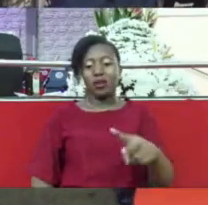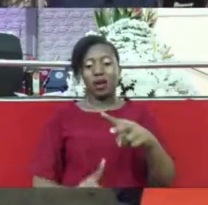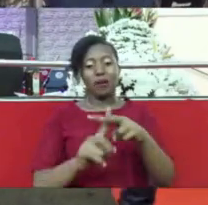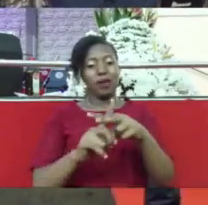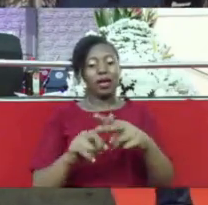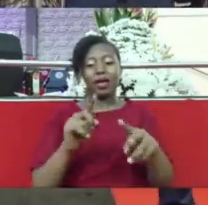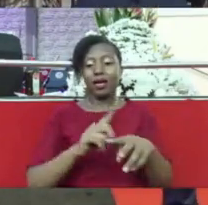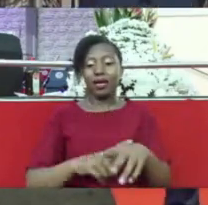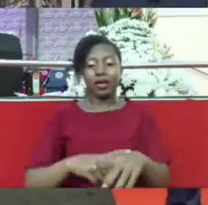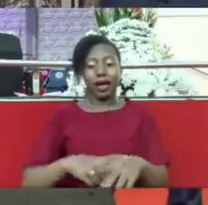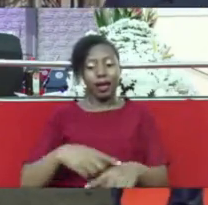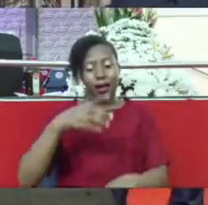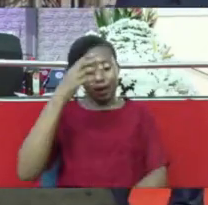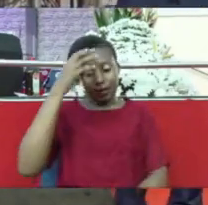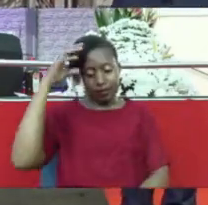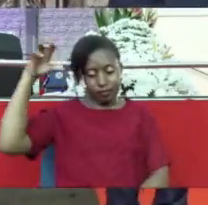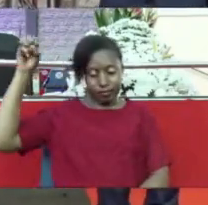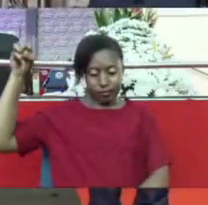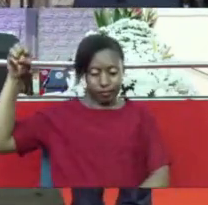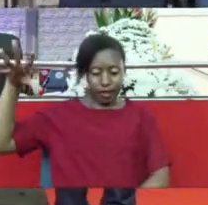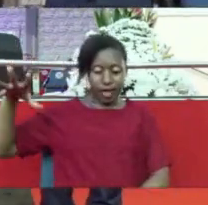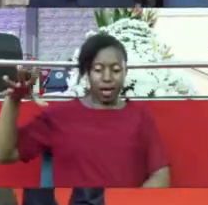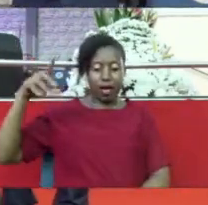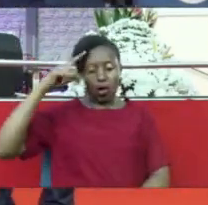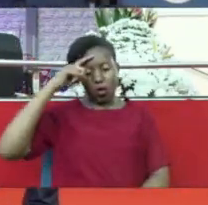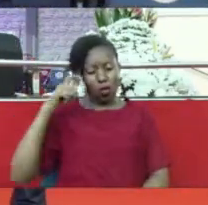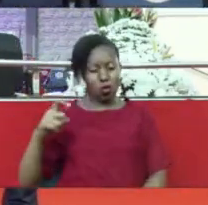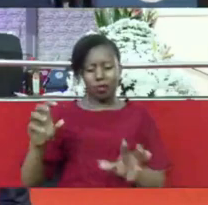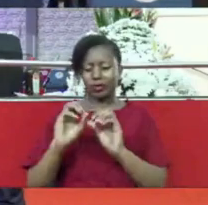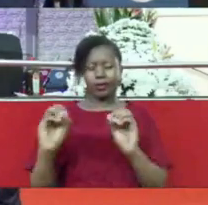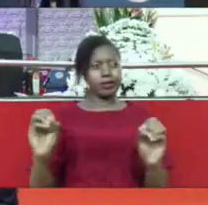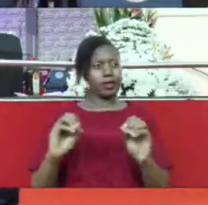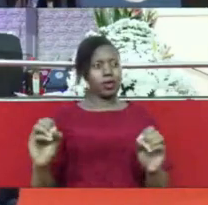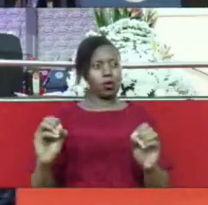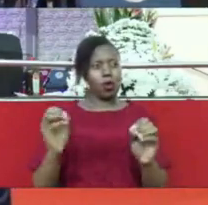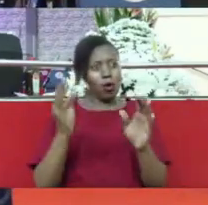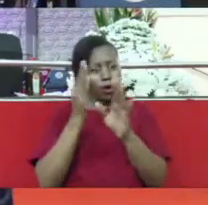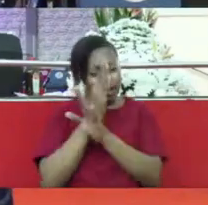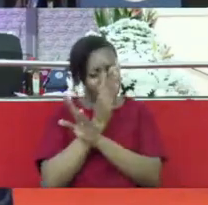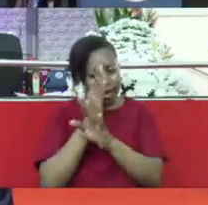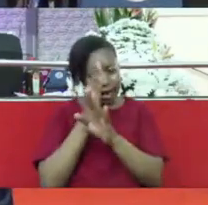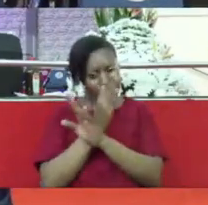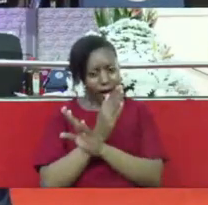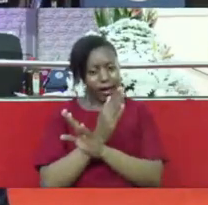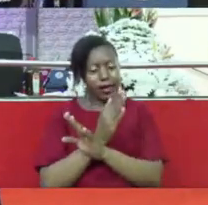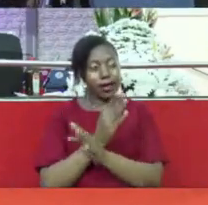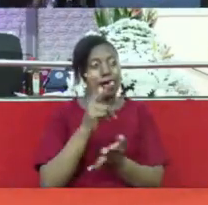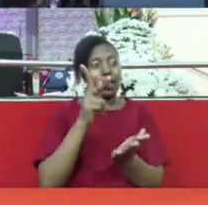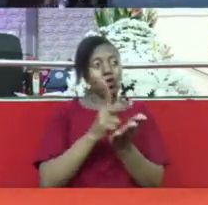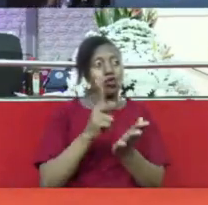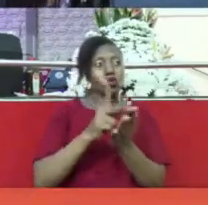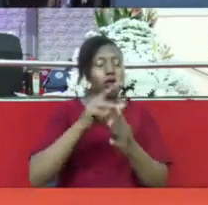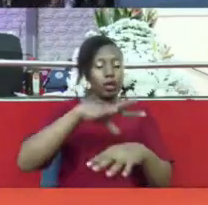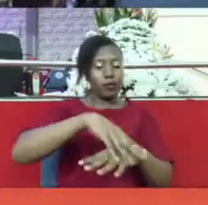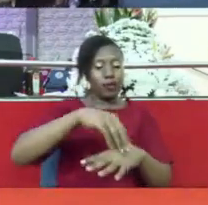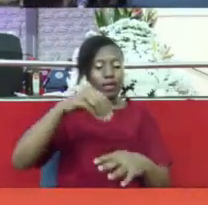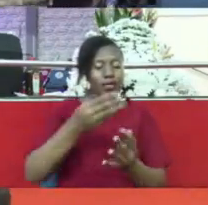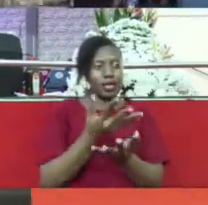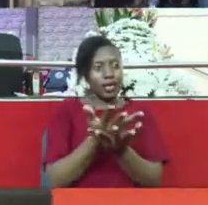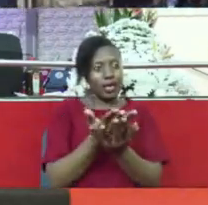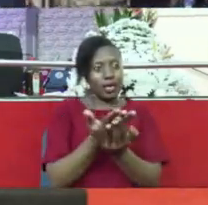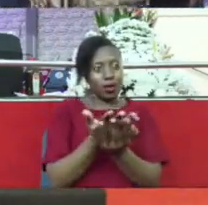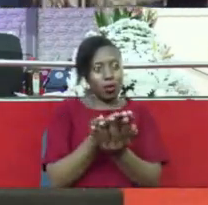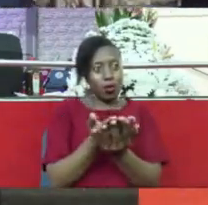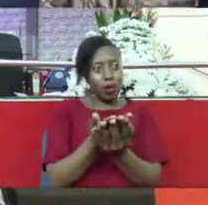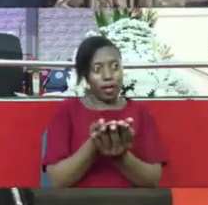hot. Haitoki nje kama kuna jua kali. It hibernates in order to get itself moisturized. Inajificha ili ipate kushikilia unyevu wake. If